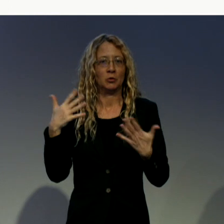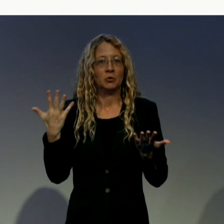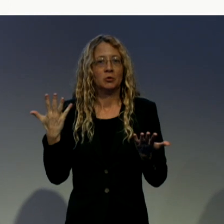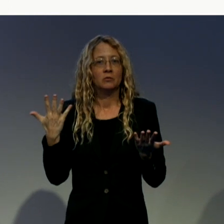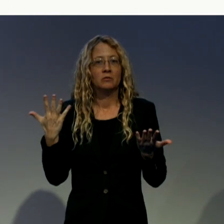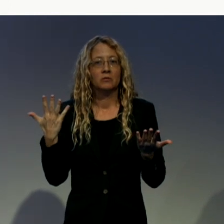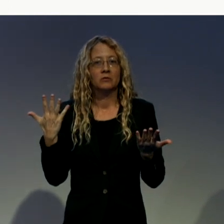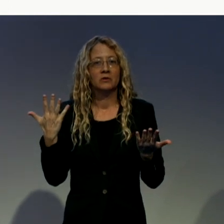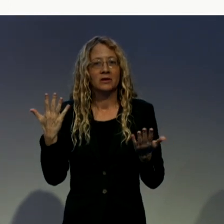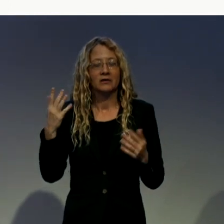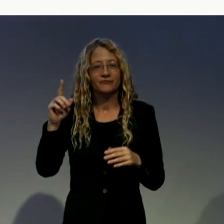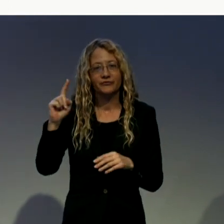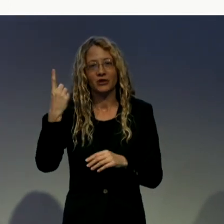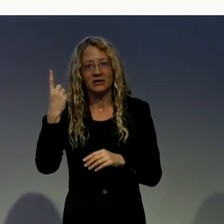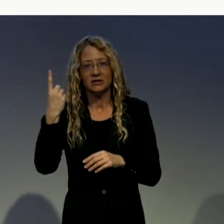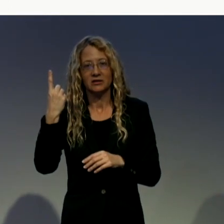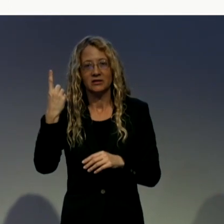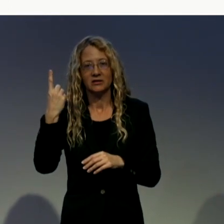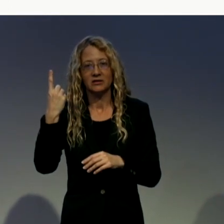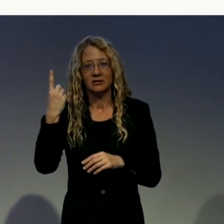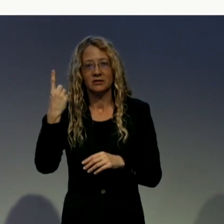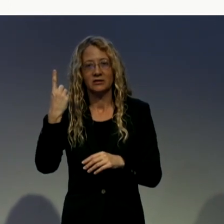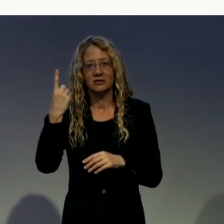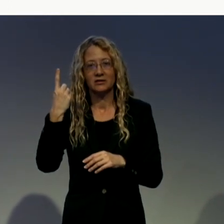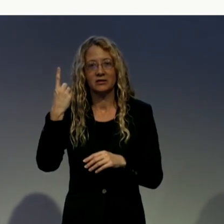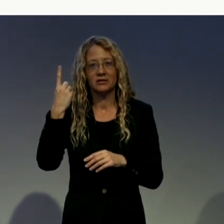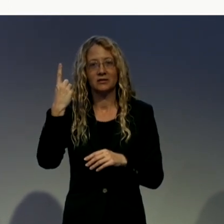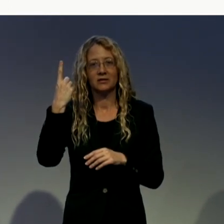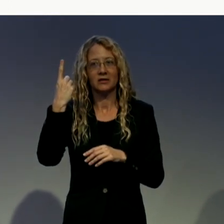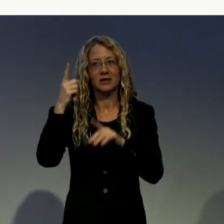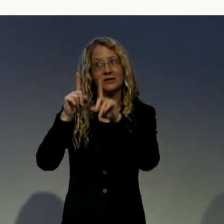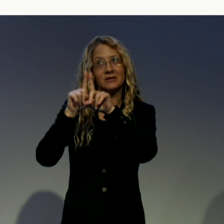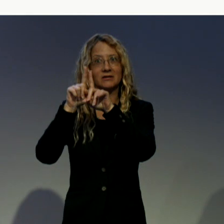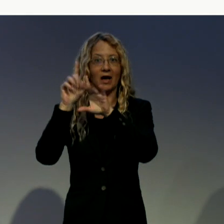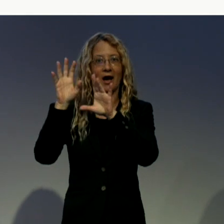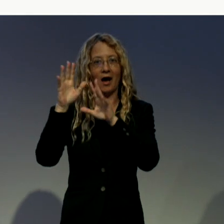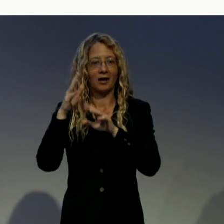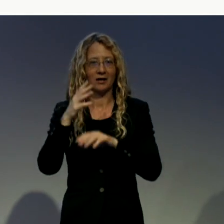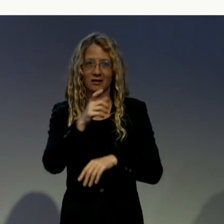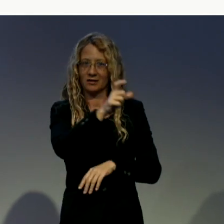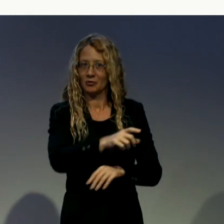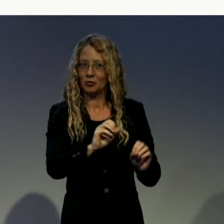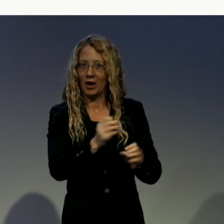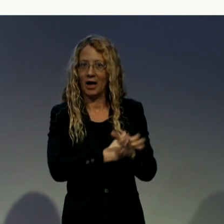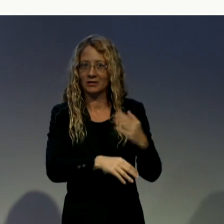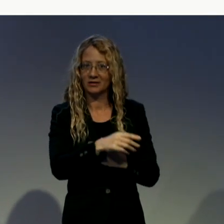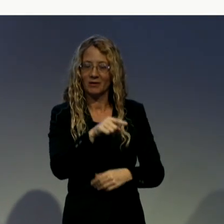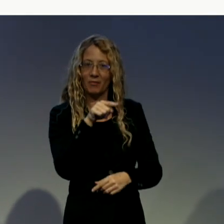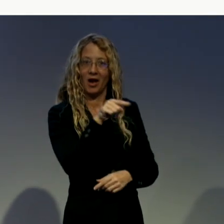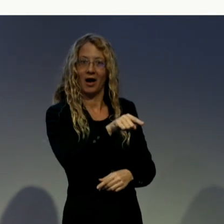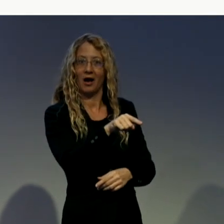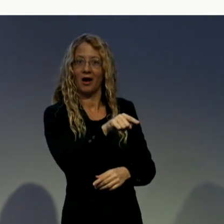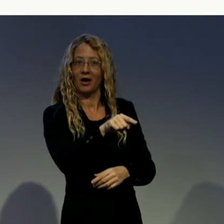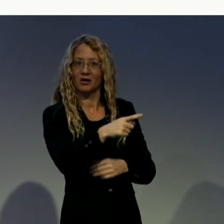power. But as you go through this film, in a very short period of time, you realise that the power dynamic is